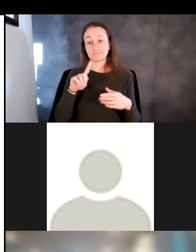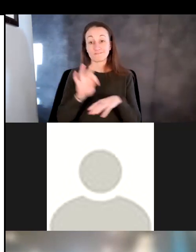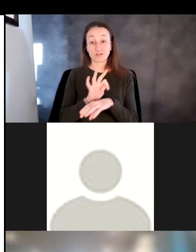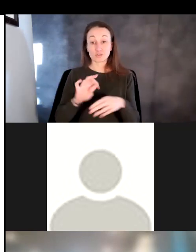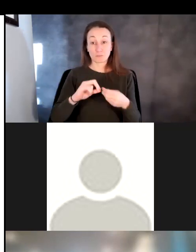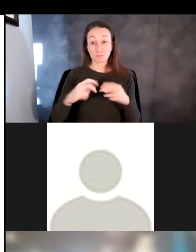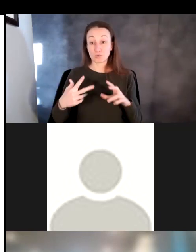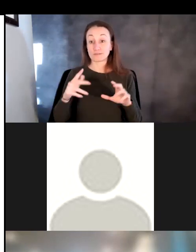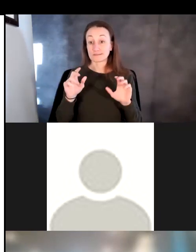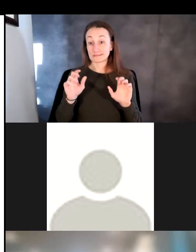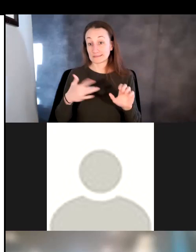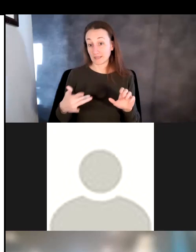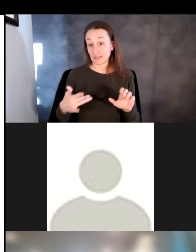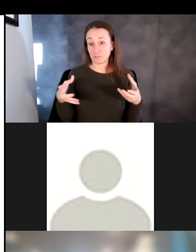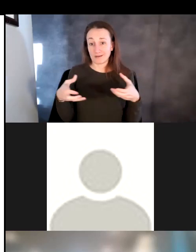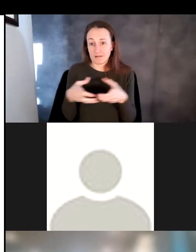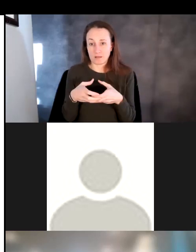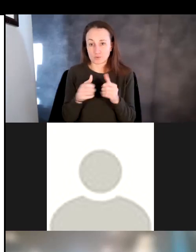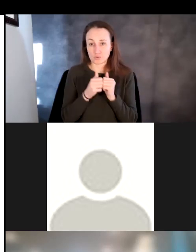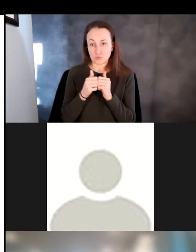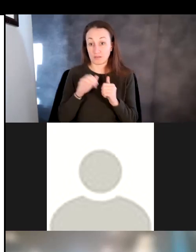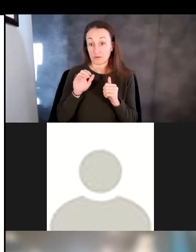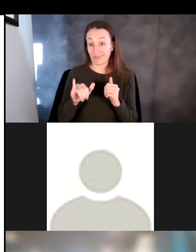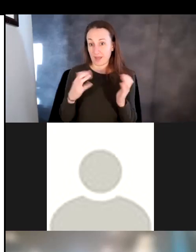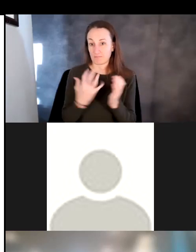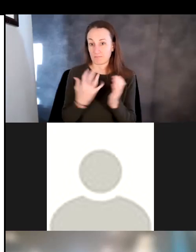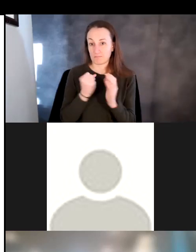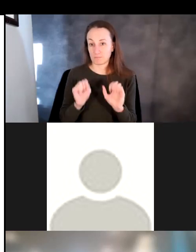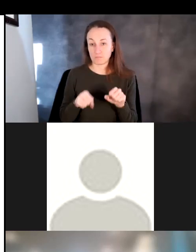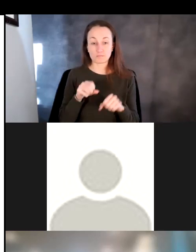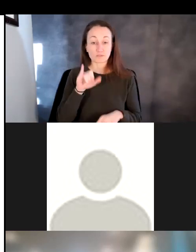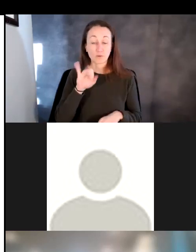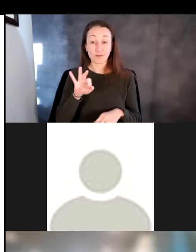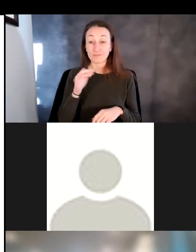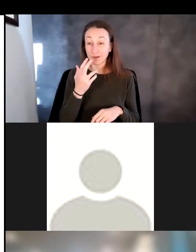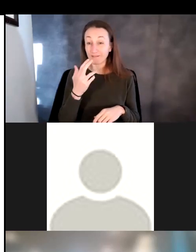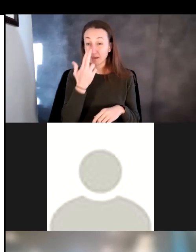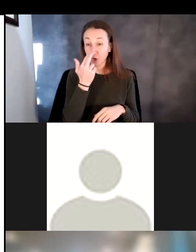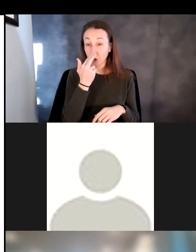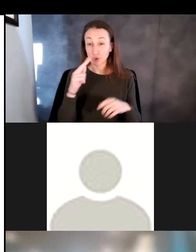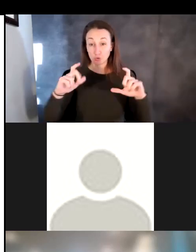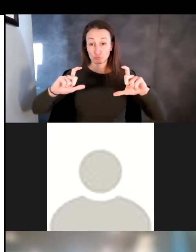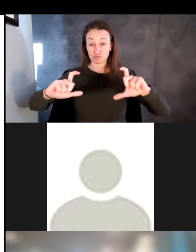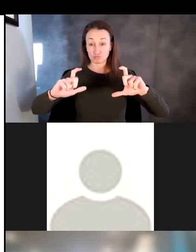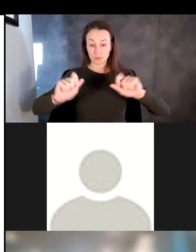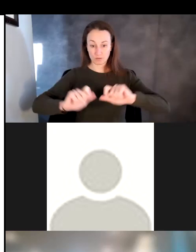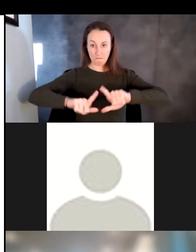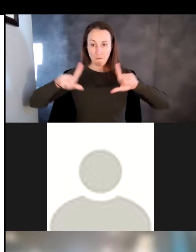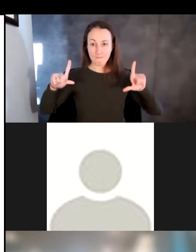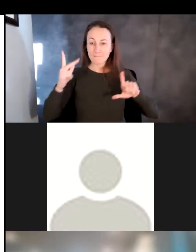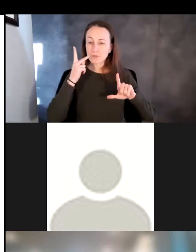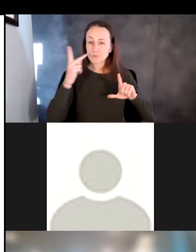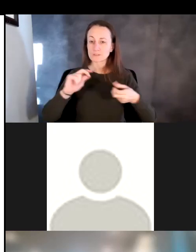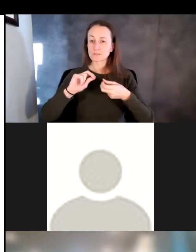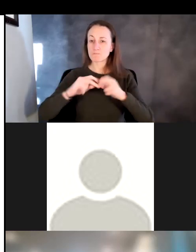clustered quite closely together. So if I blow up that little part of the cartoon landscape here, we'll see that oftentimes proteins